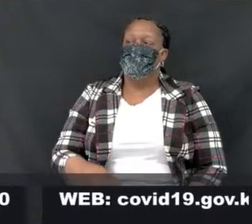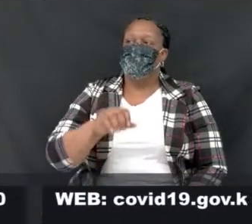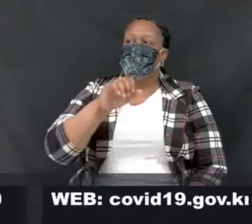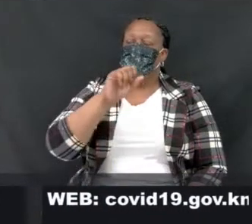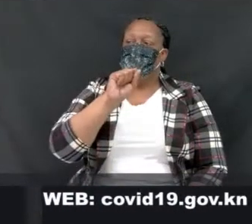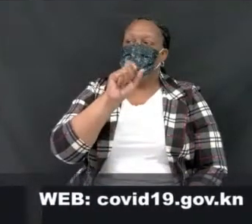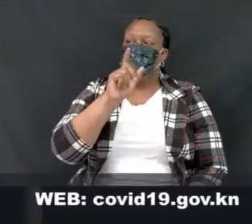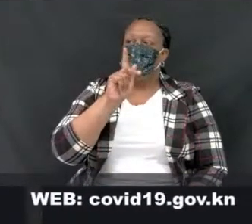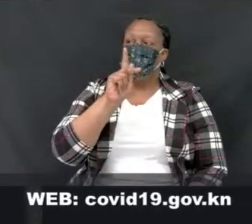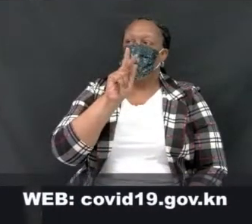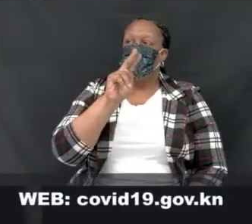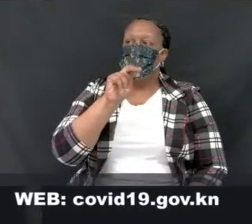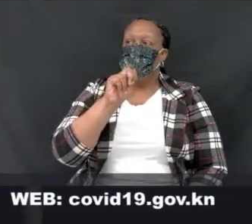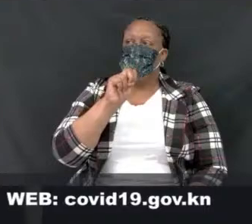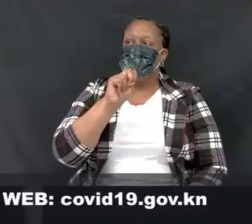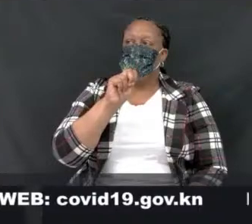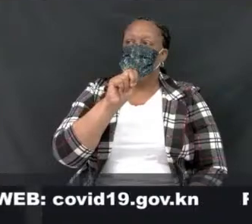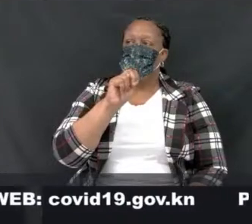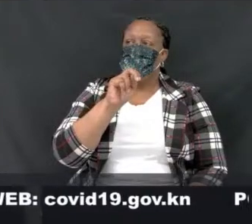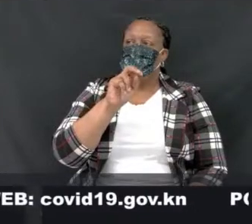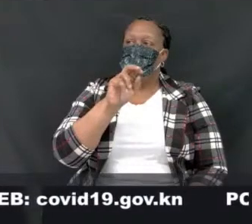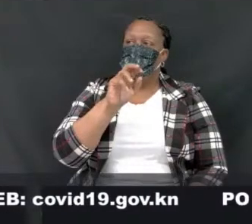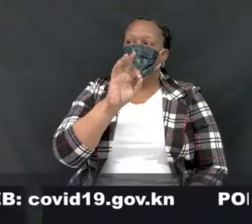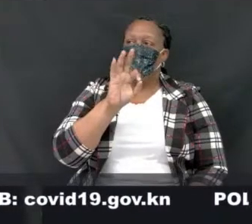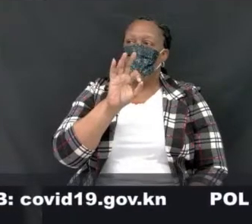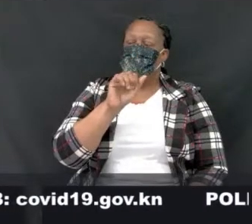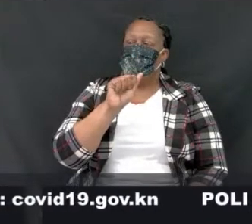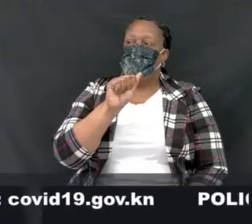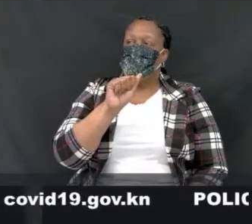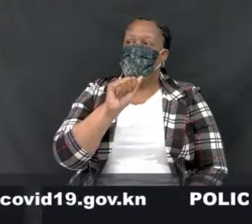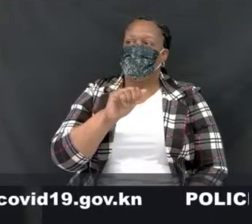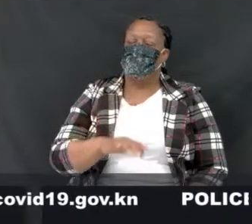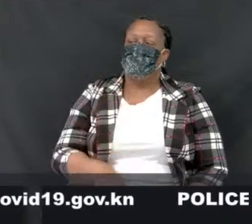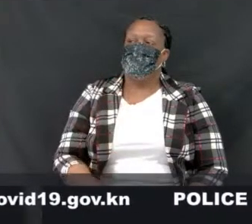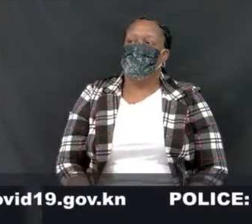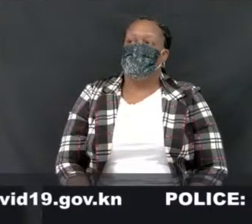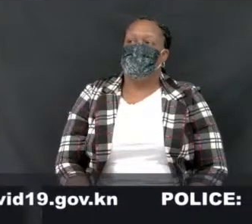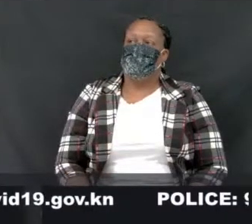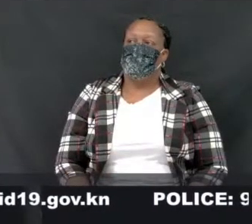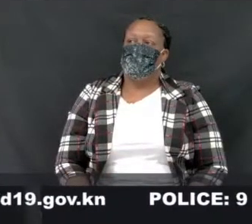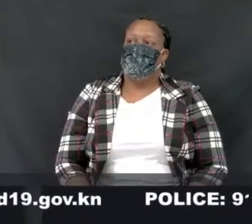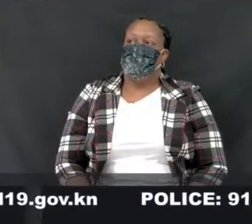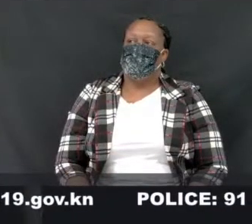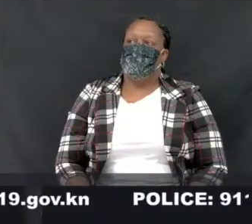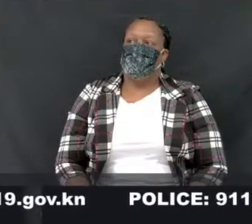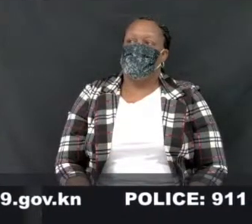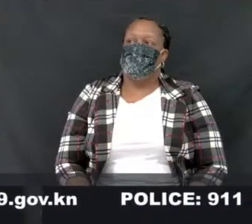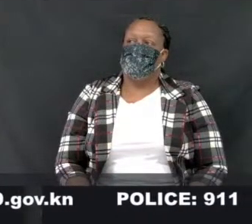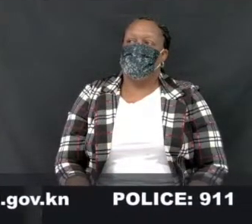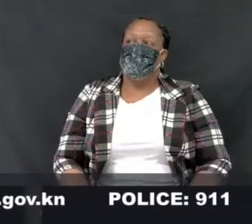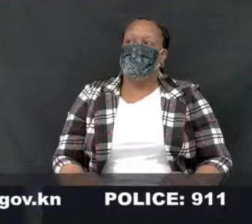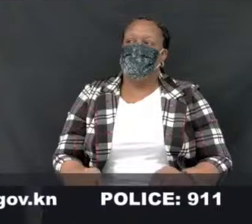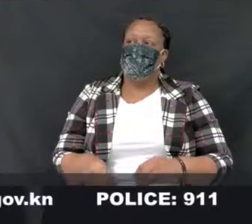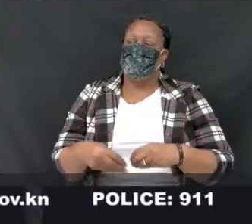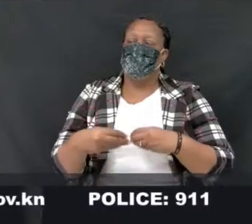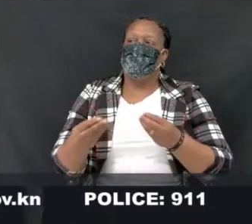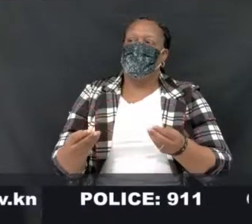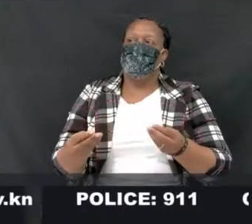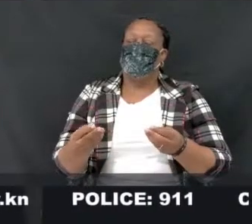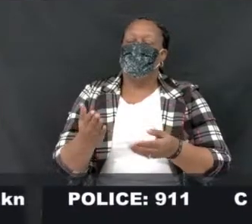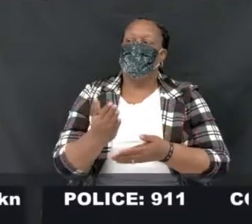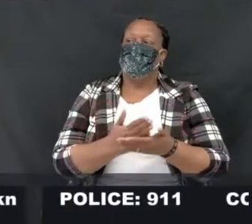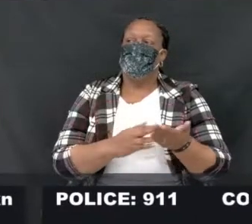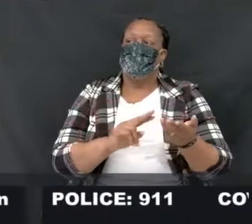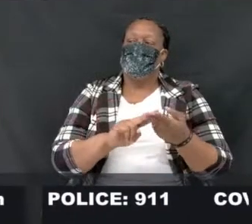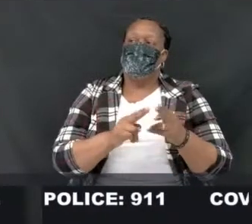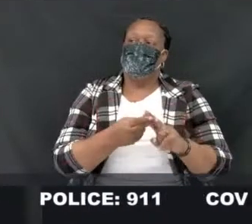SKNFA president, Mr. Tiba Harris, provided the National COVID-19 Task Force with some